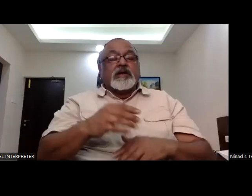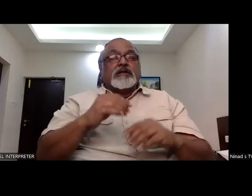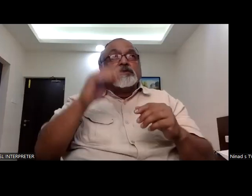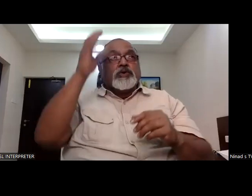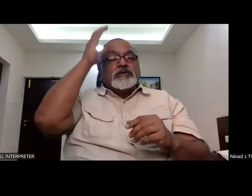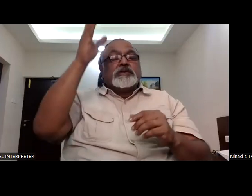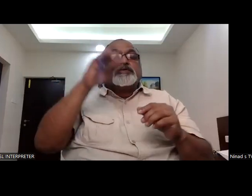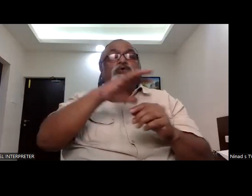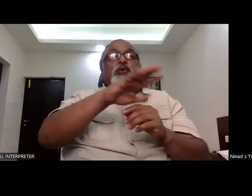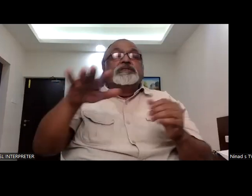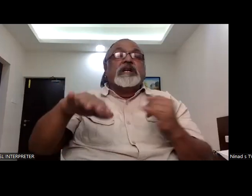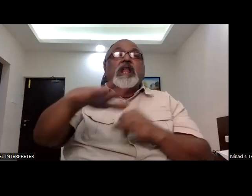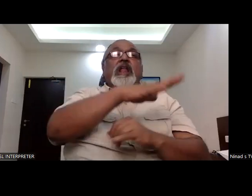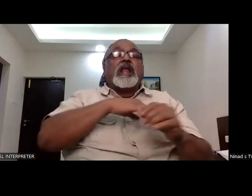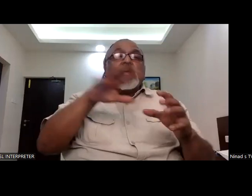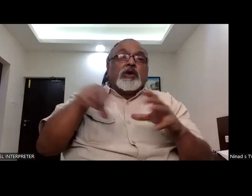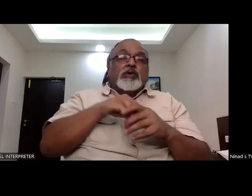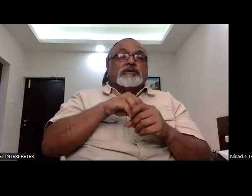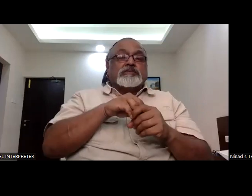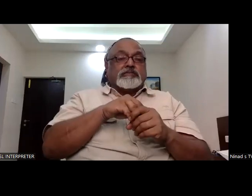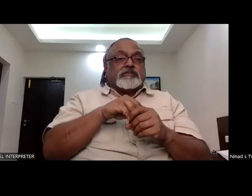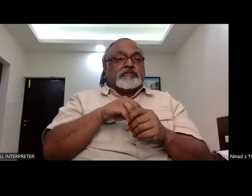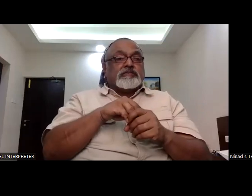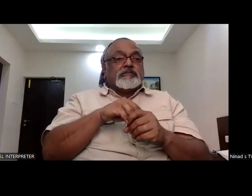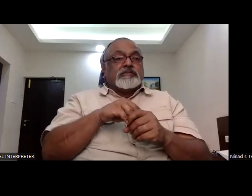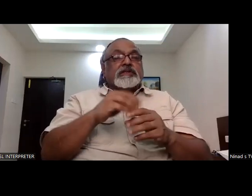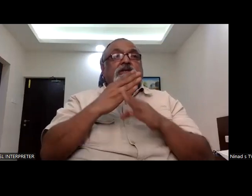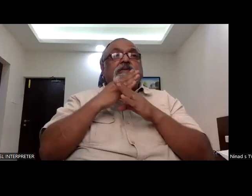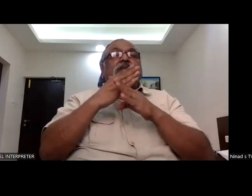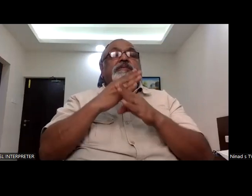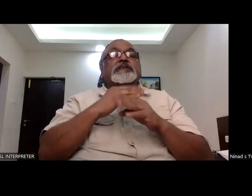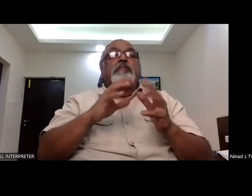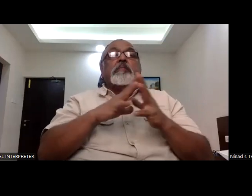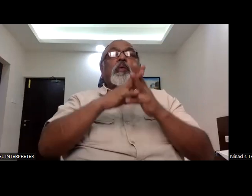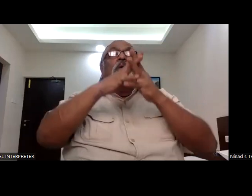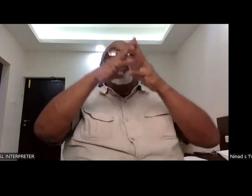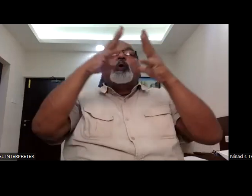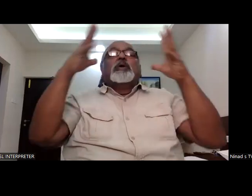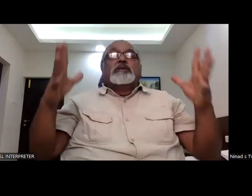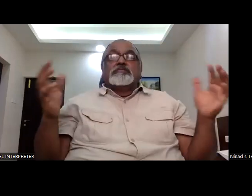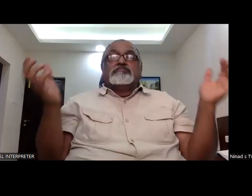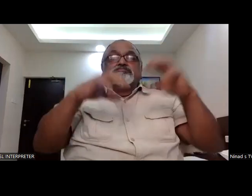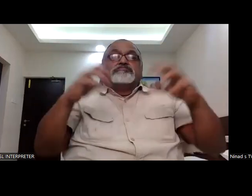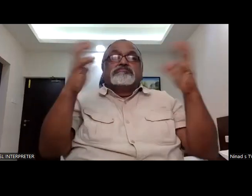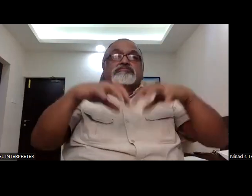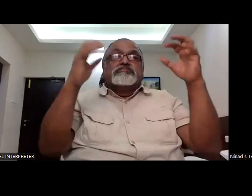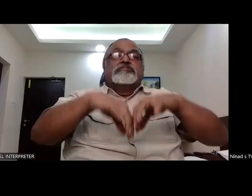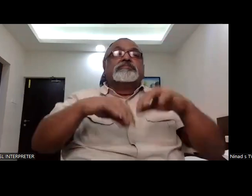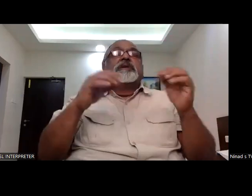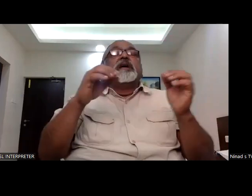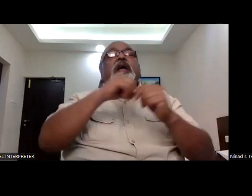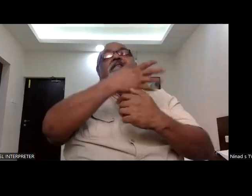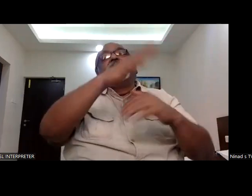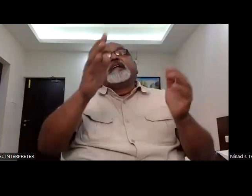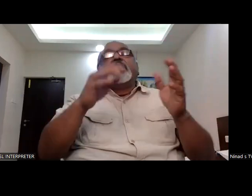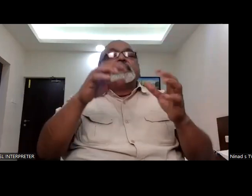social inclusion is defined as the participation, maximizing the participation of persons with disability in every